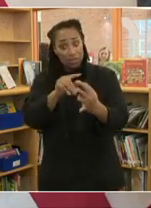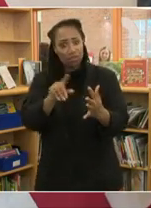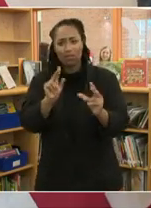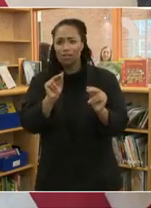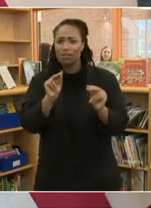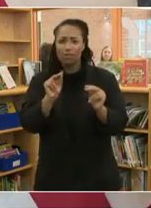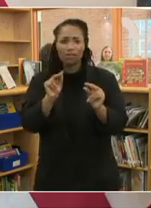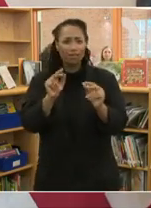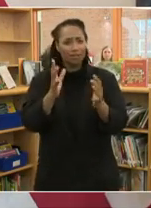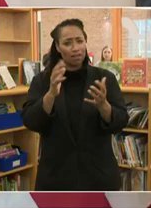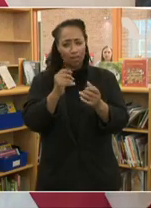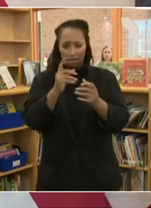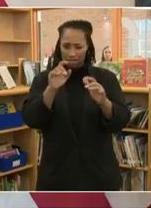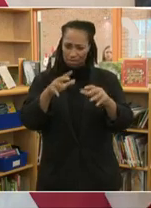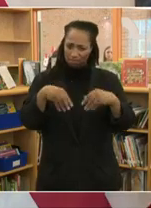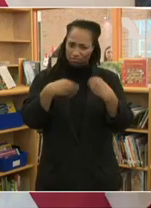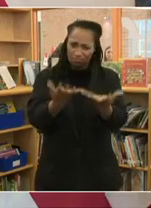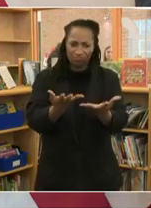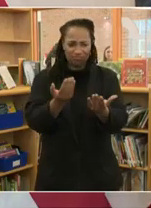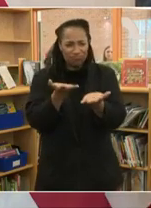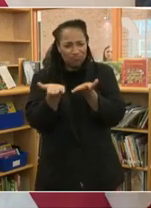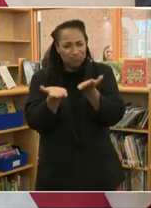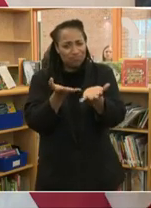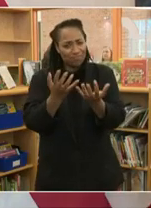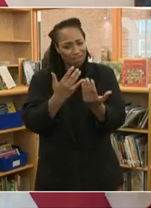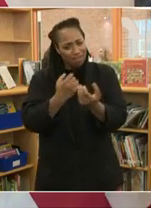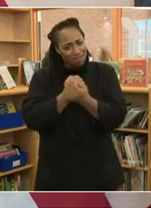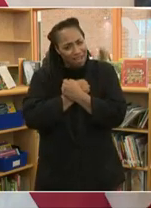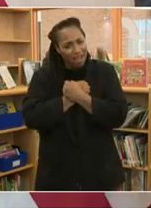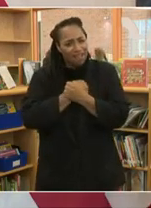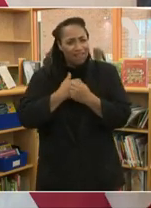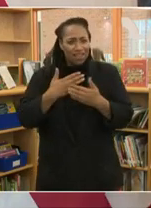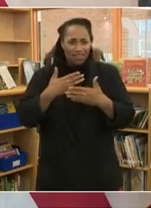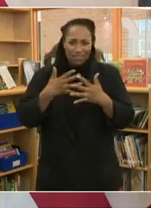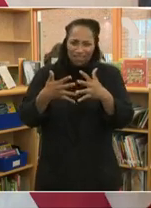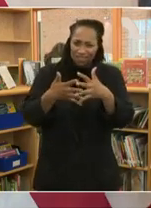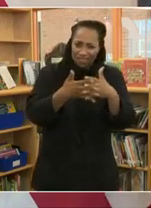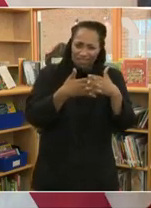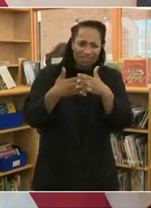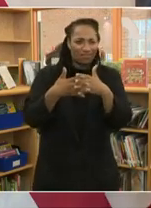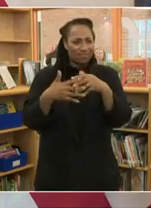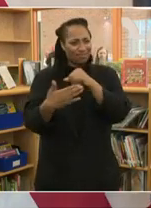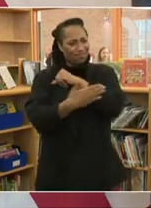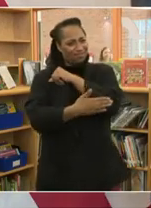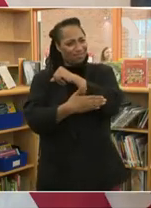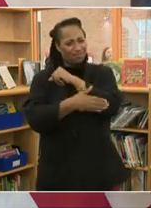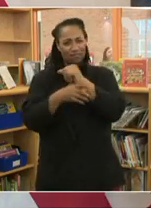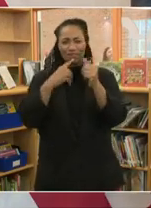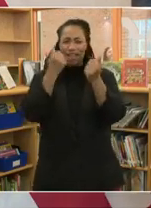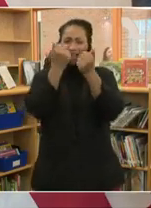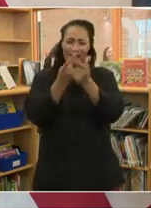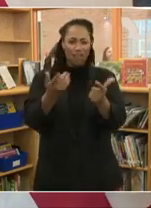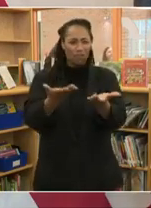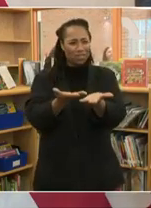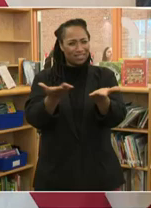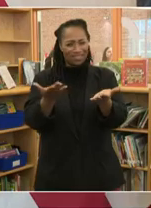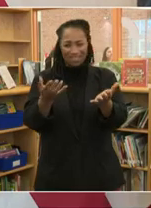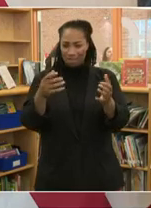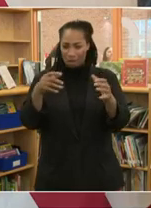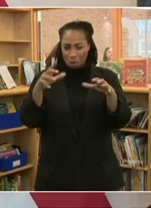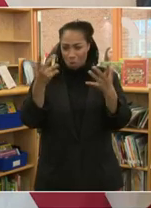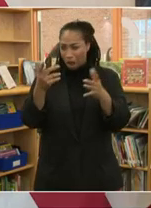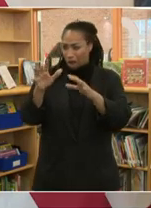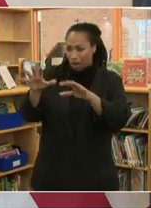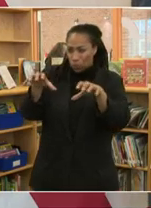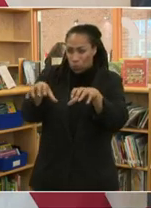more perfect. So that's why it's not just us, it's everyone. We all have to be part of this effort. It has to be grassroots. It has to be community driven. I